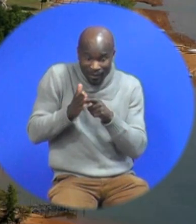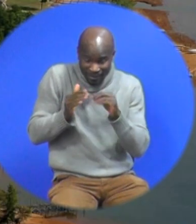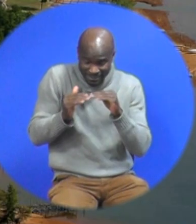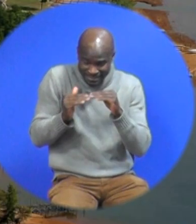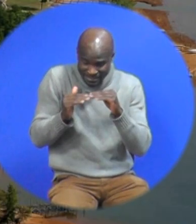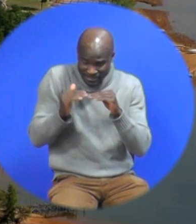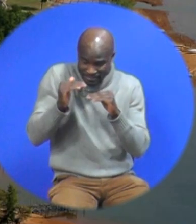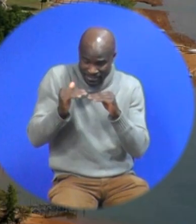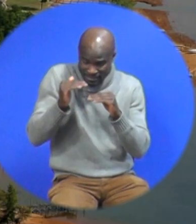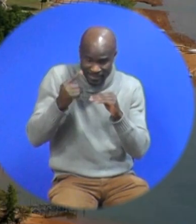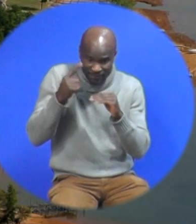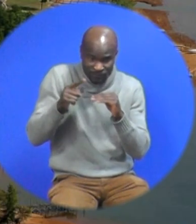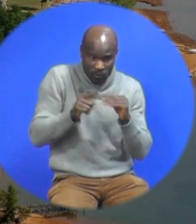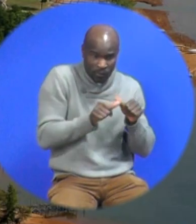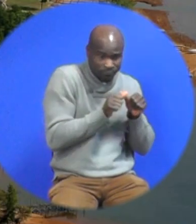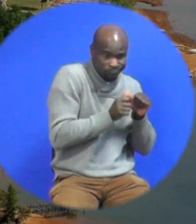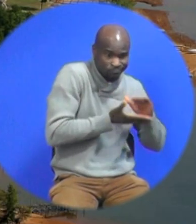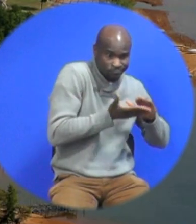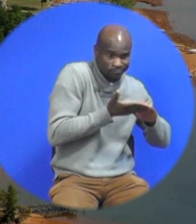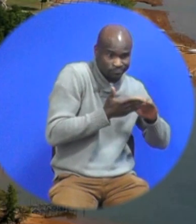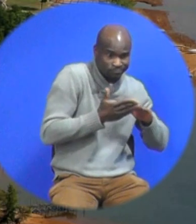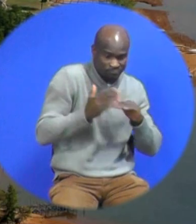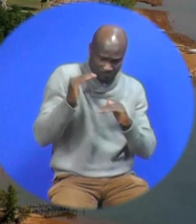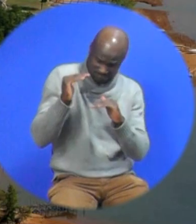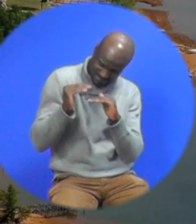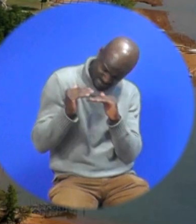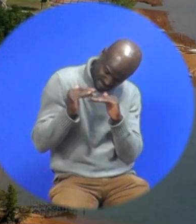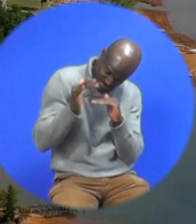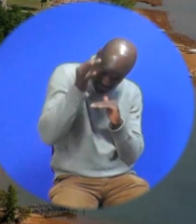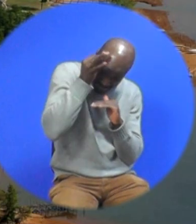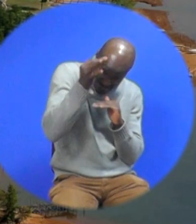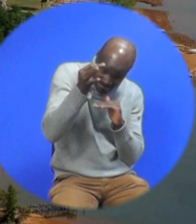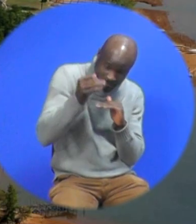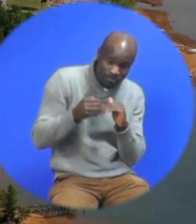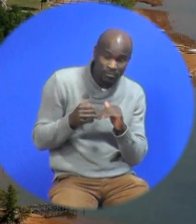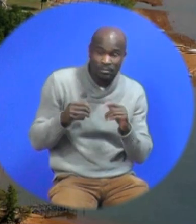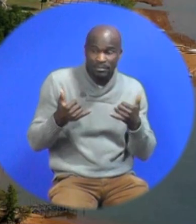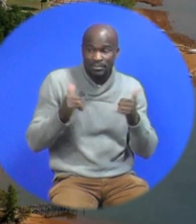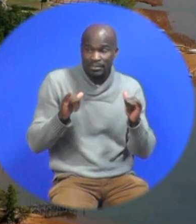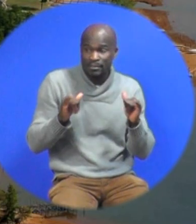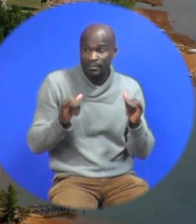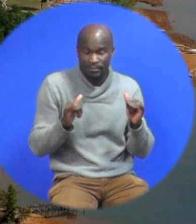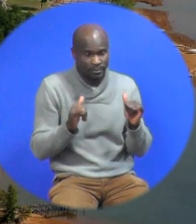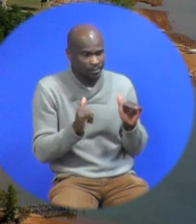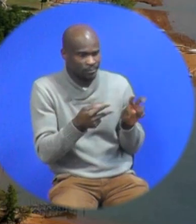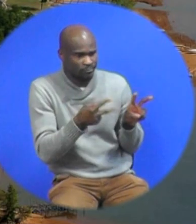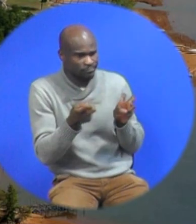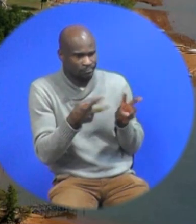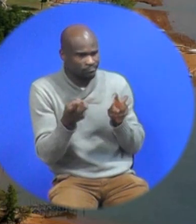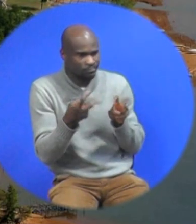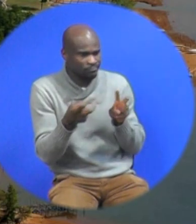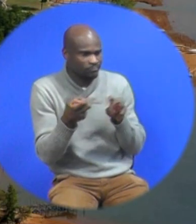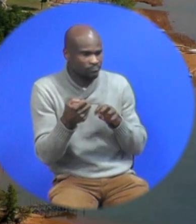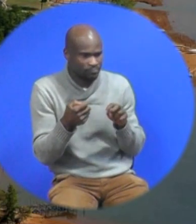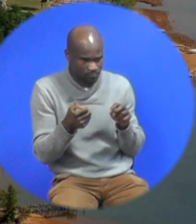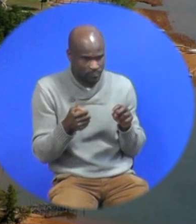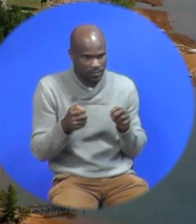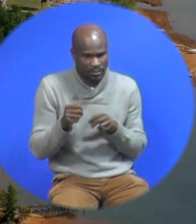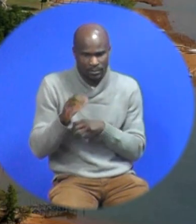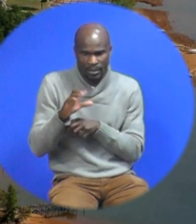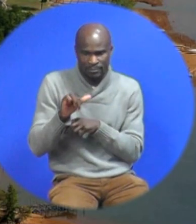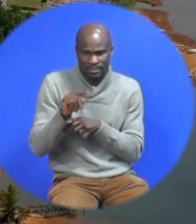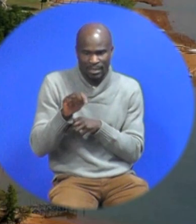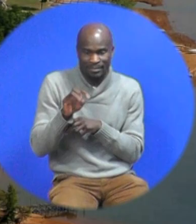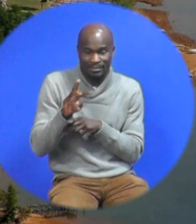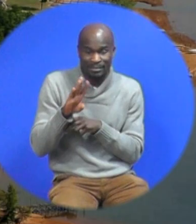pulling water from the Catawba River and still, to this day, loses more than 19% of every gallon it takes from the Catawba River.